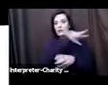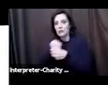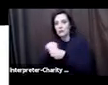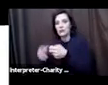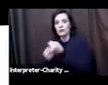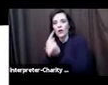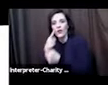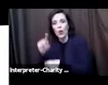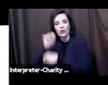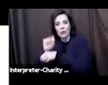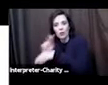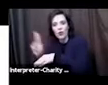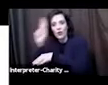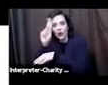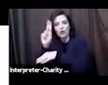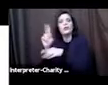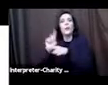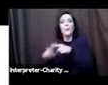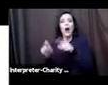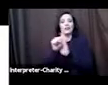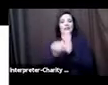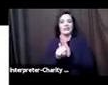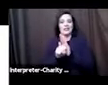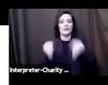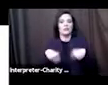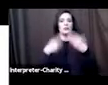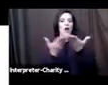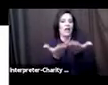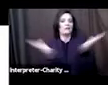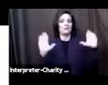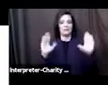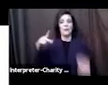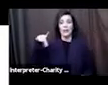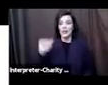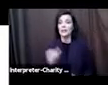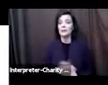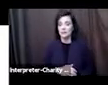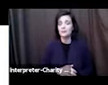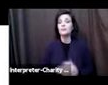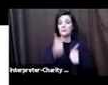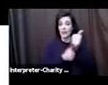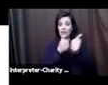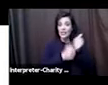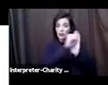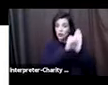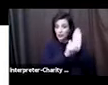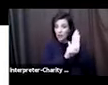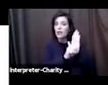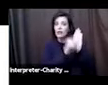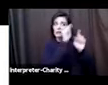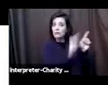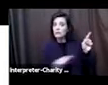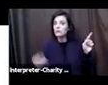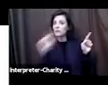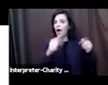or at Temple, but we are a statewide program. So every state has an Assistive